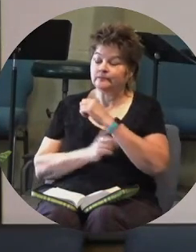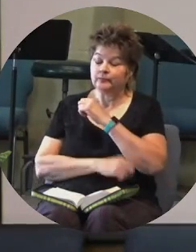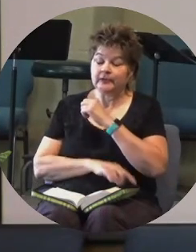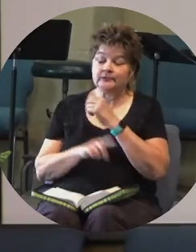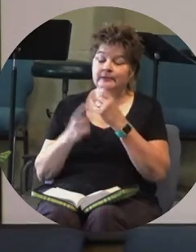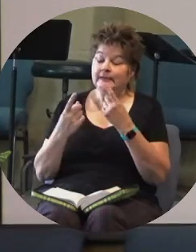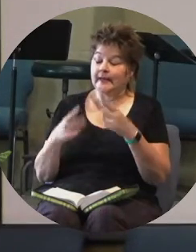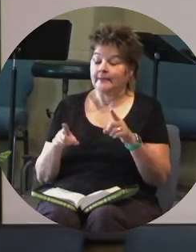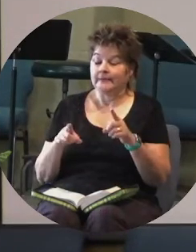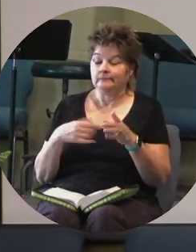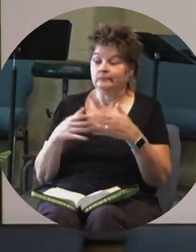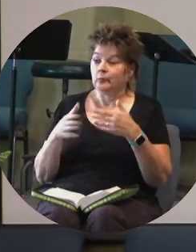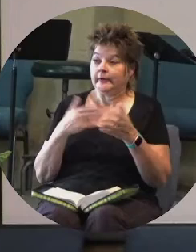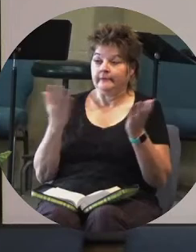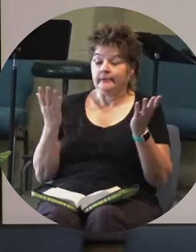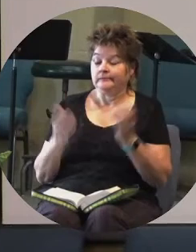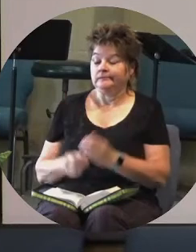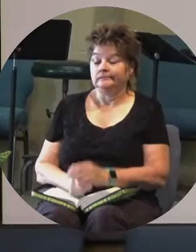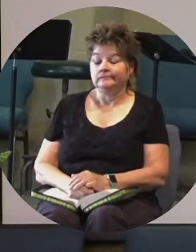come.